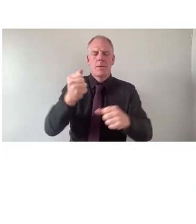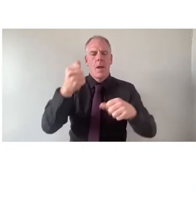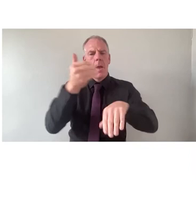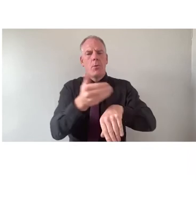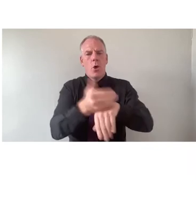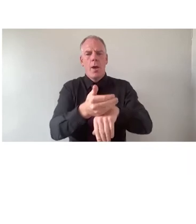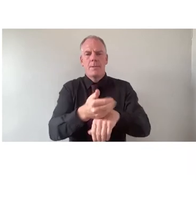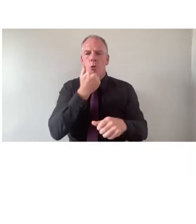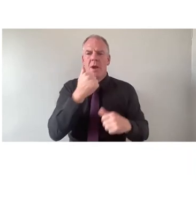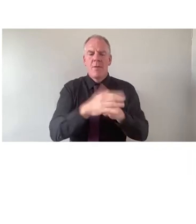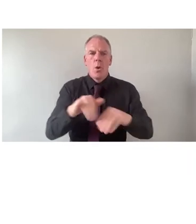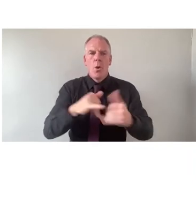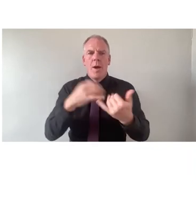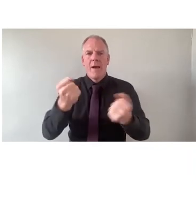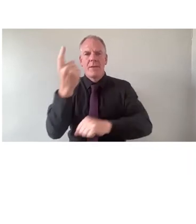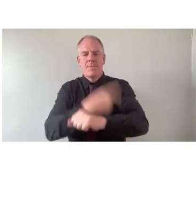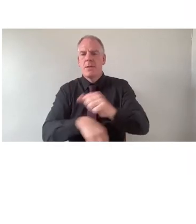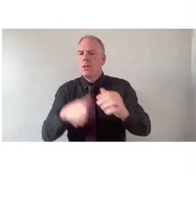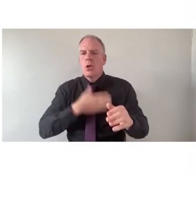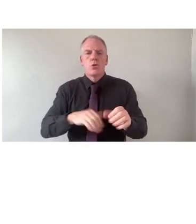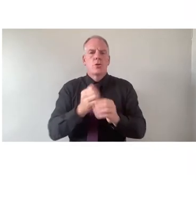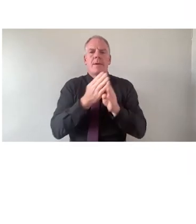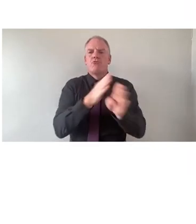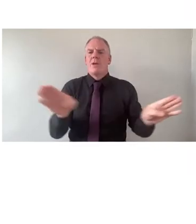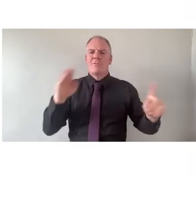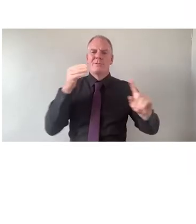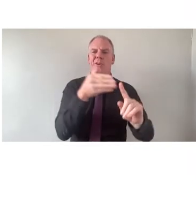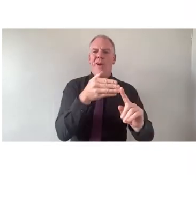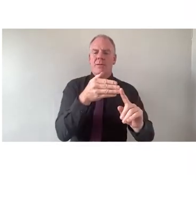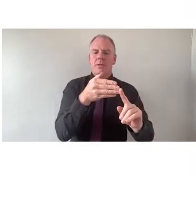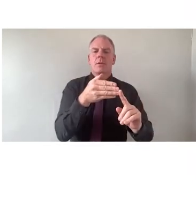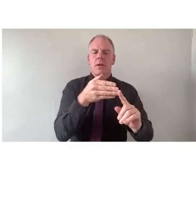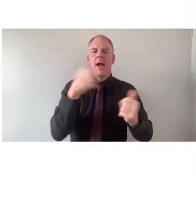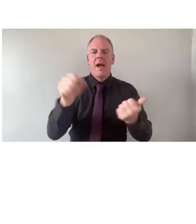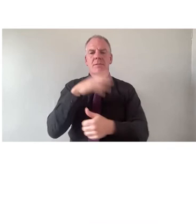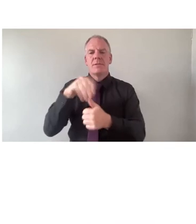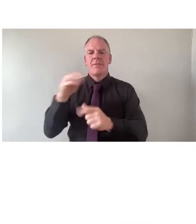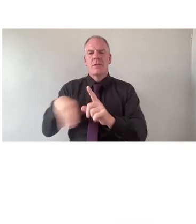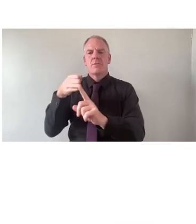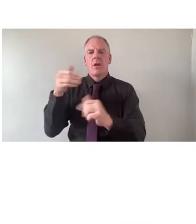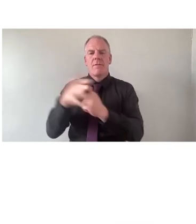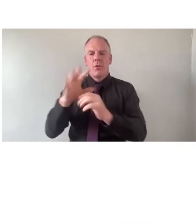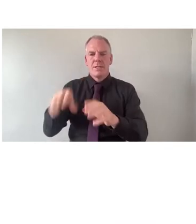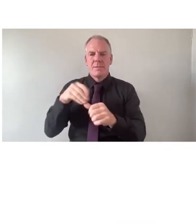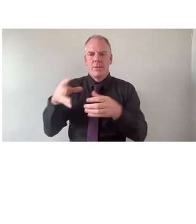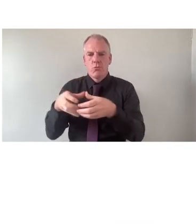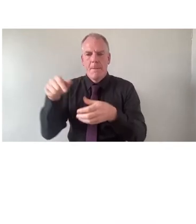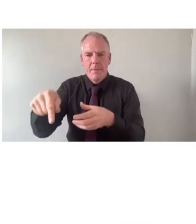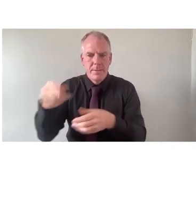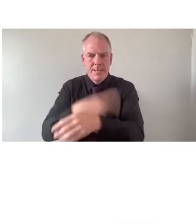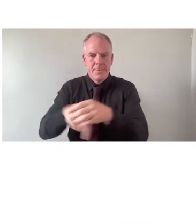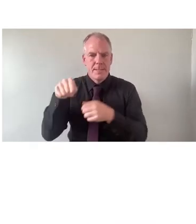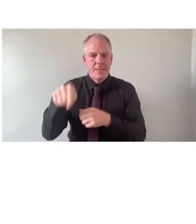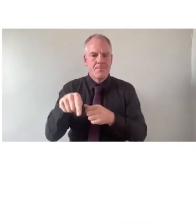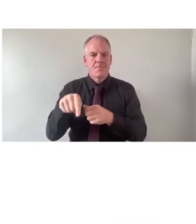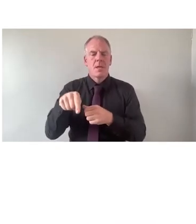disability, rather than simply setting targets for the general populace, but have set a target then for a specific cohort there